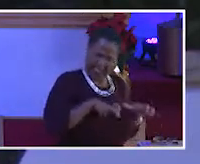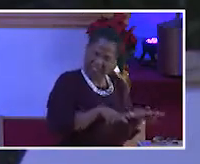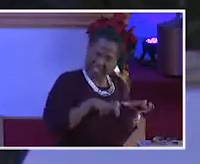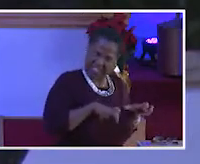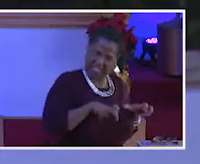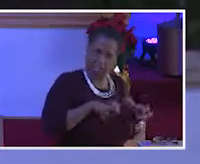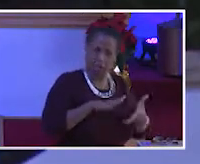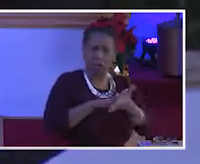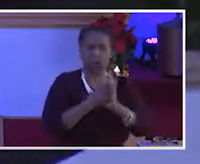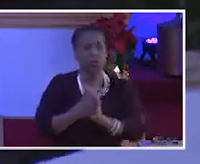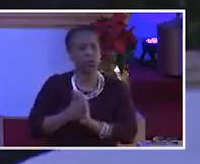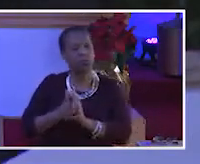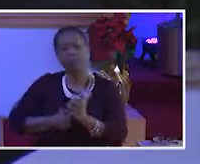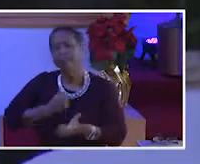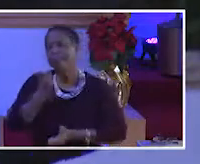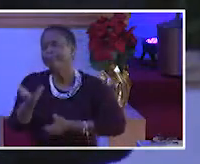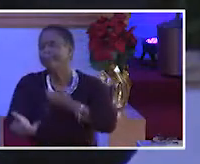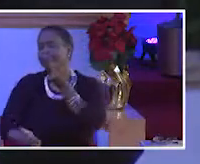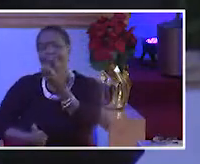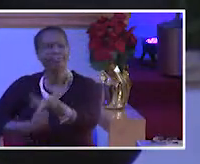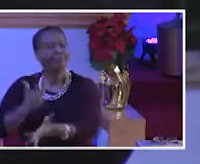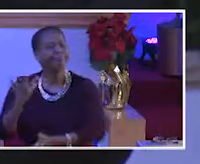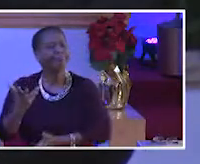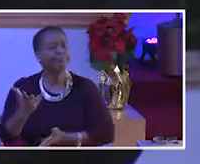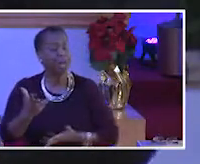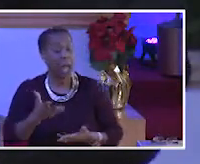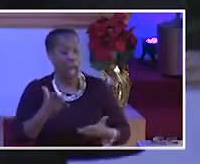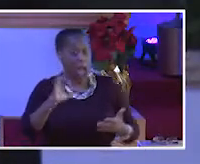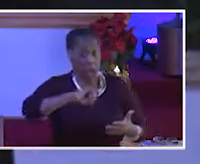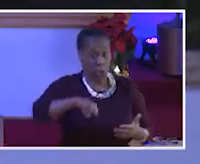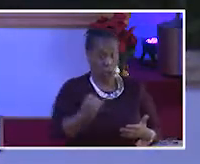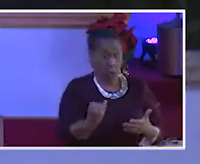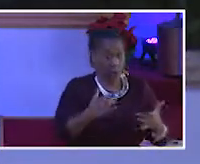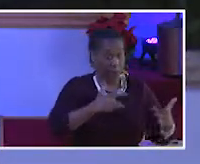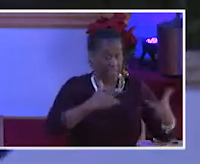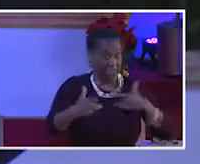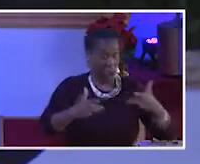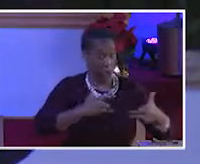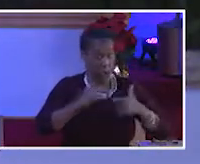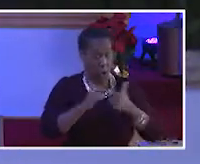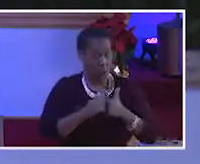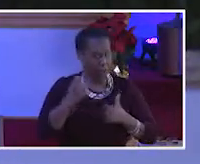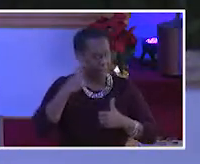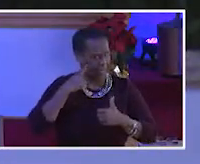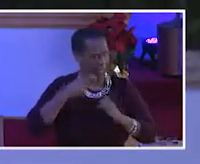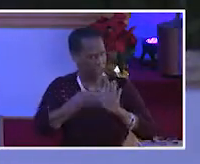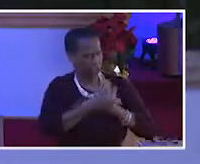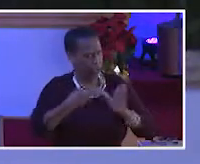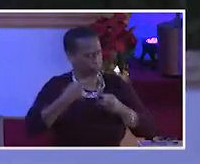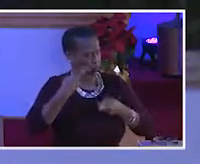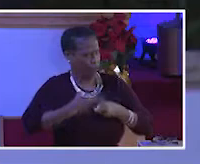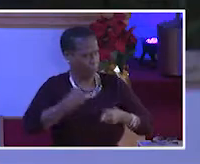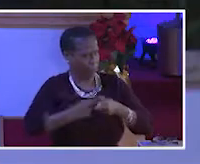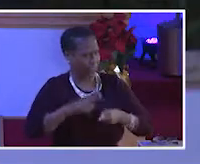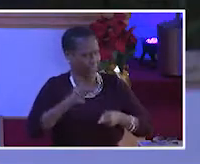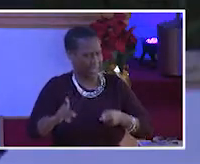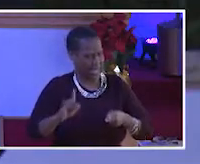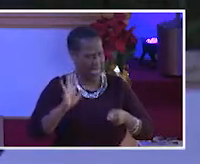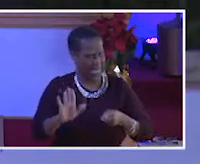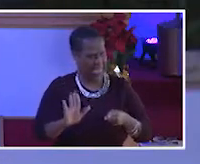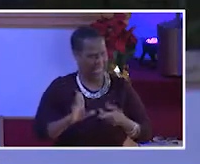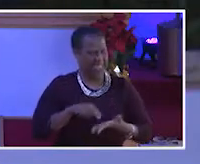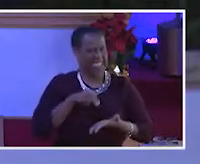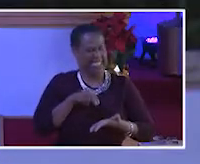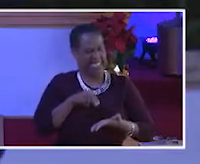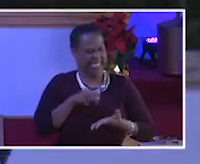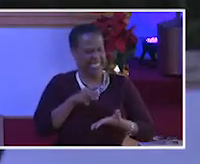selflessness. Here, Joseph is concerned with his reputation, his stature, and his